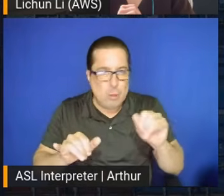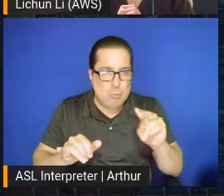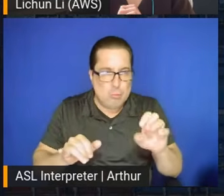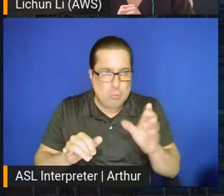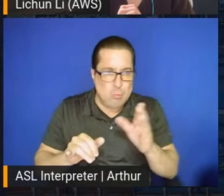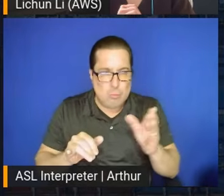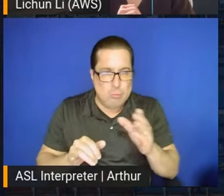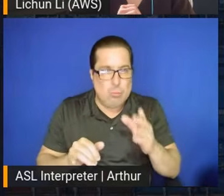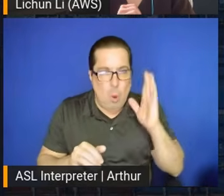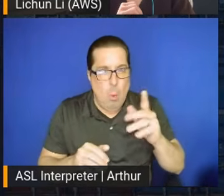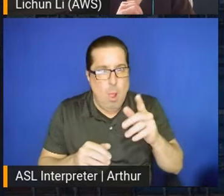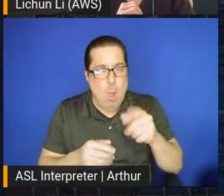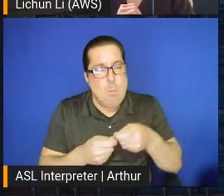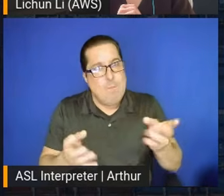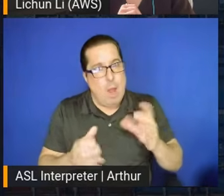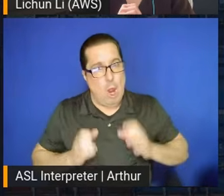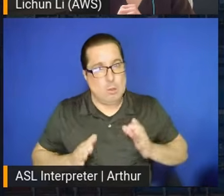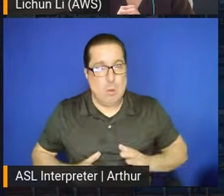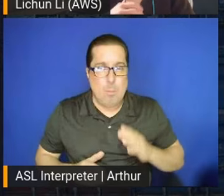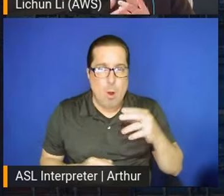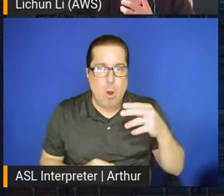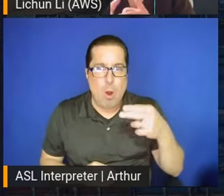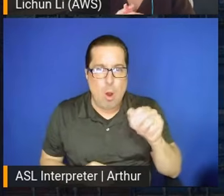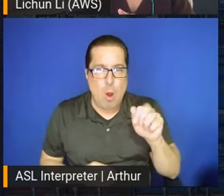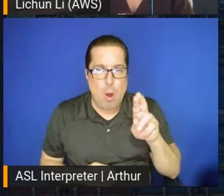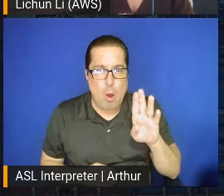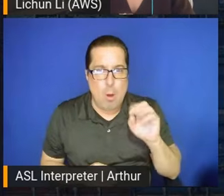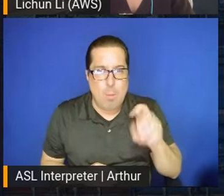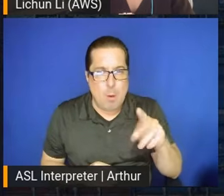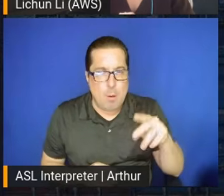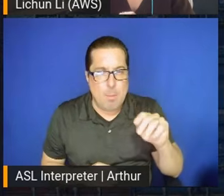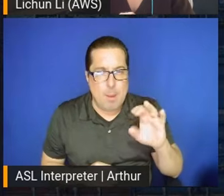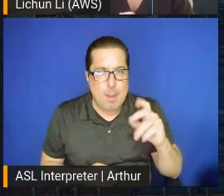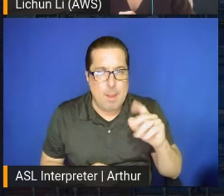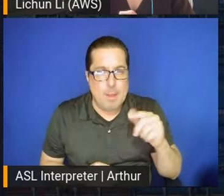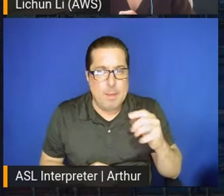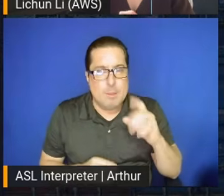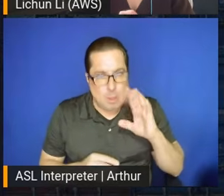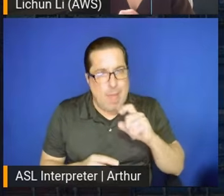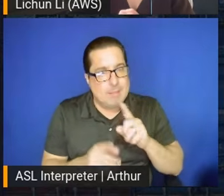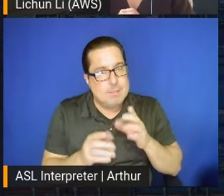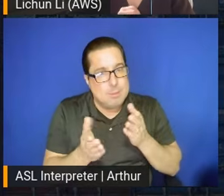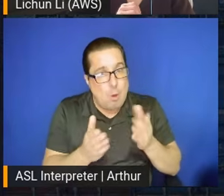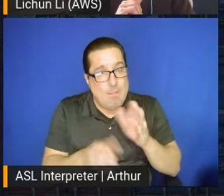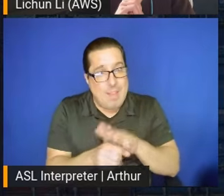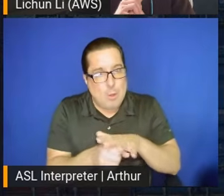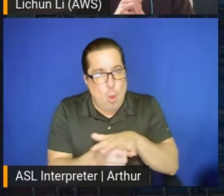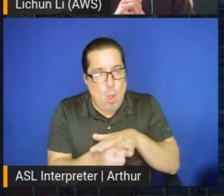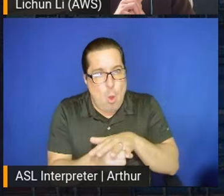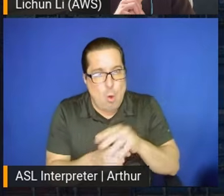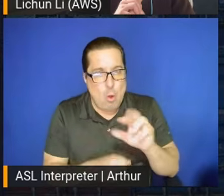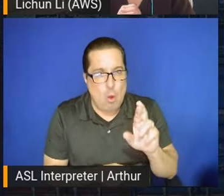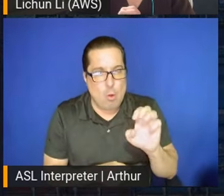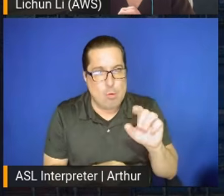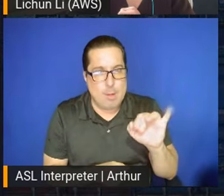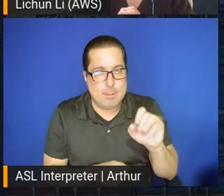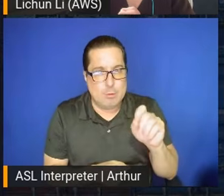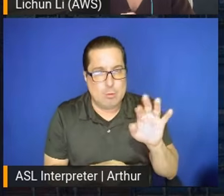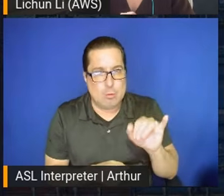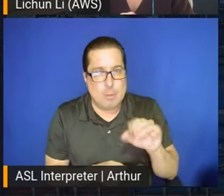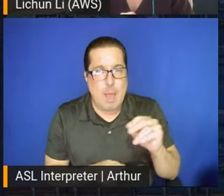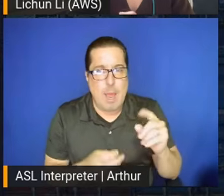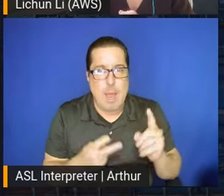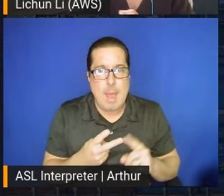be a Harbor package that serves as your local registry, and as well as